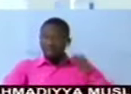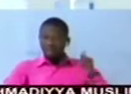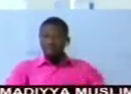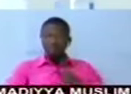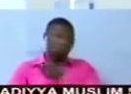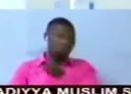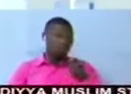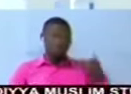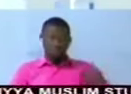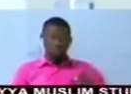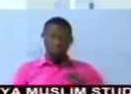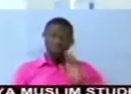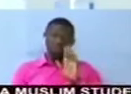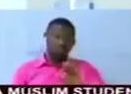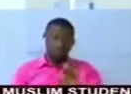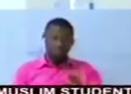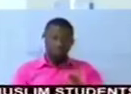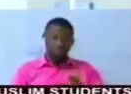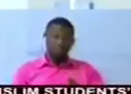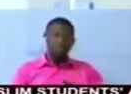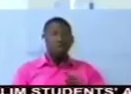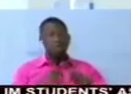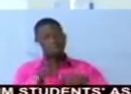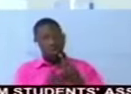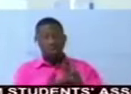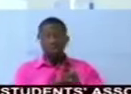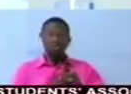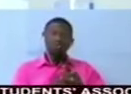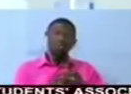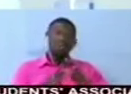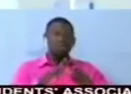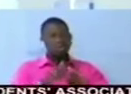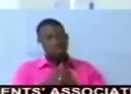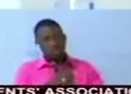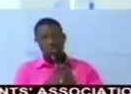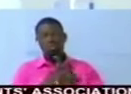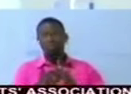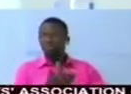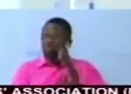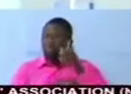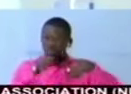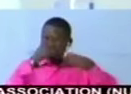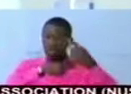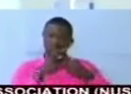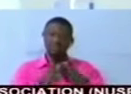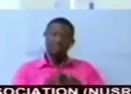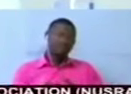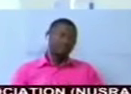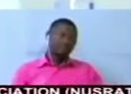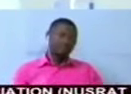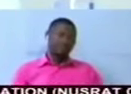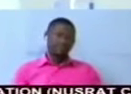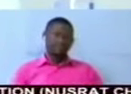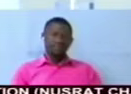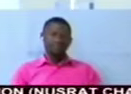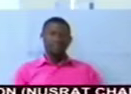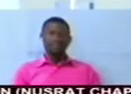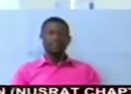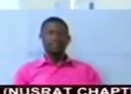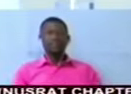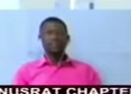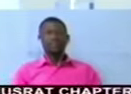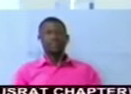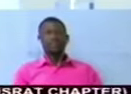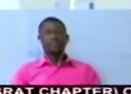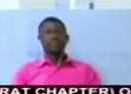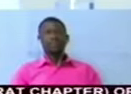it continue afterwards? Ba nga àggee. In your presence. Door yiñ doon door ñooñu ndax dañ ko taxawal wala dañ continue di leen door ci